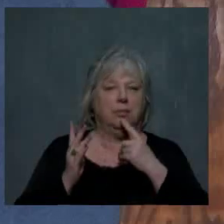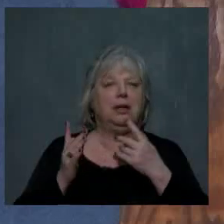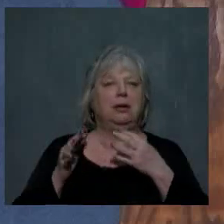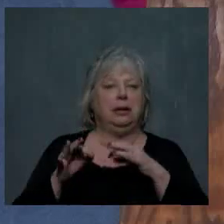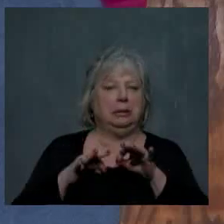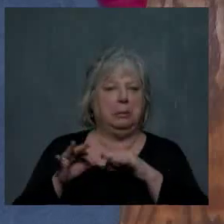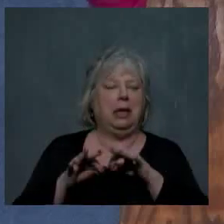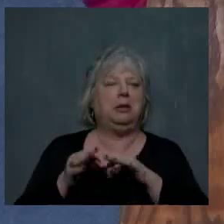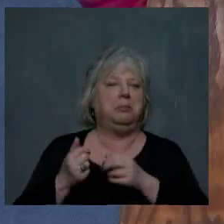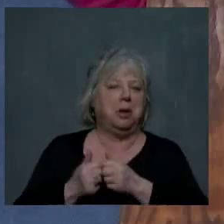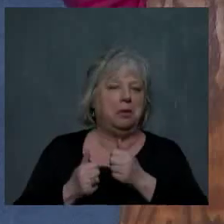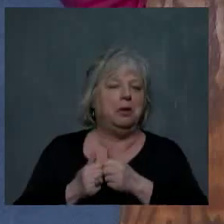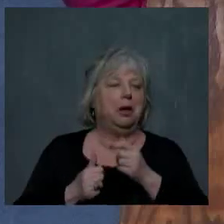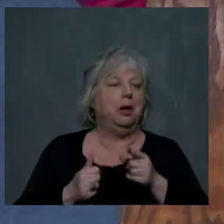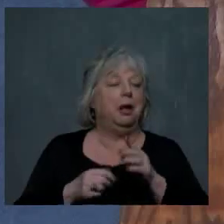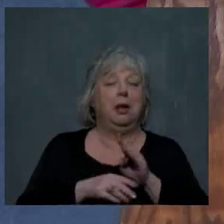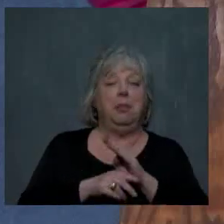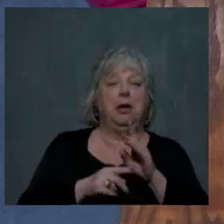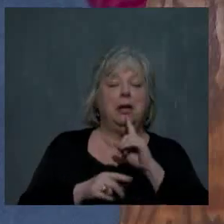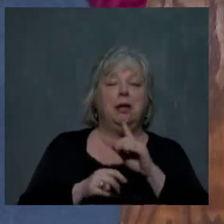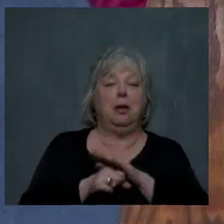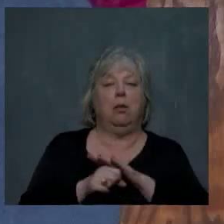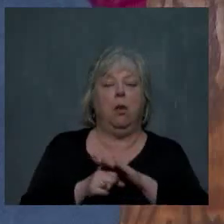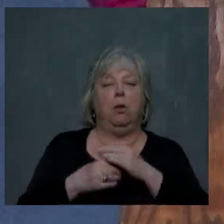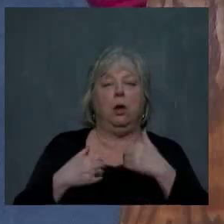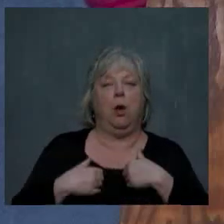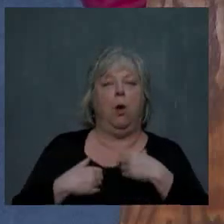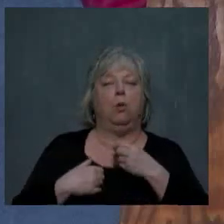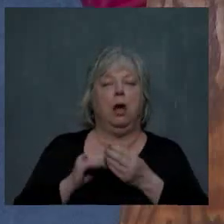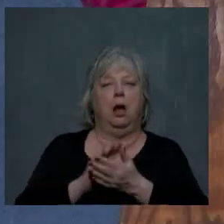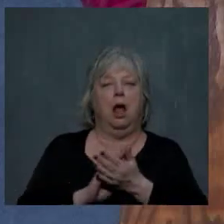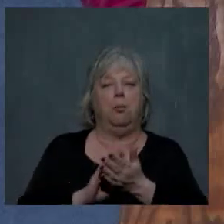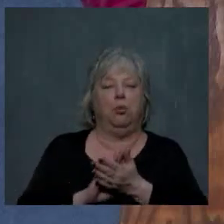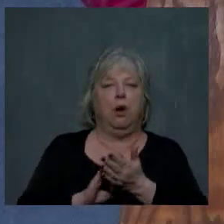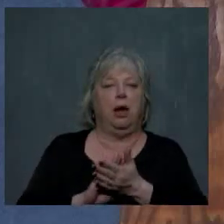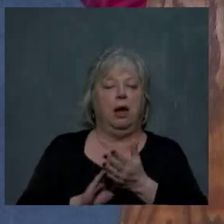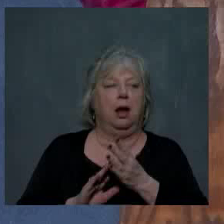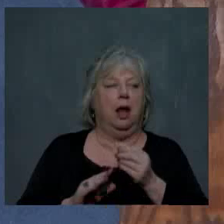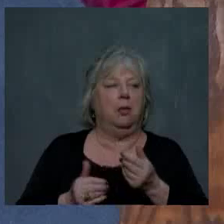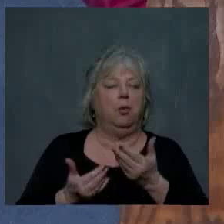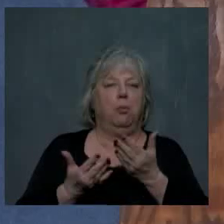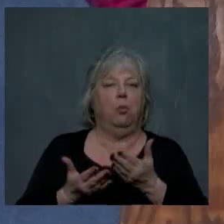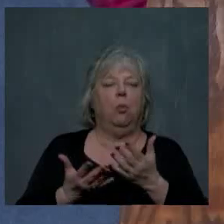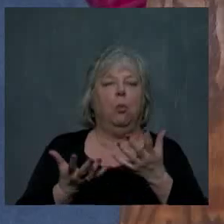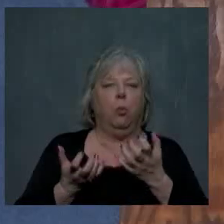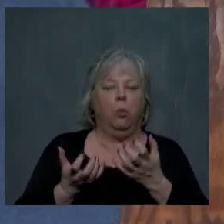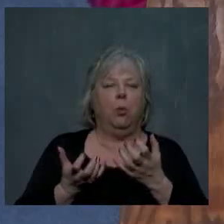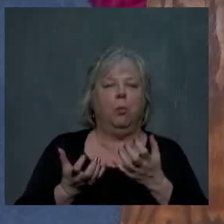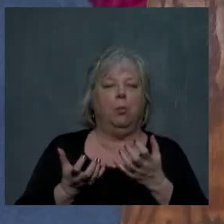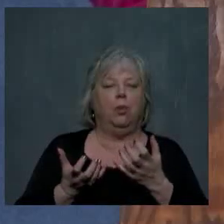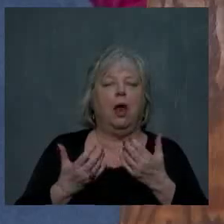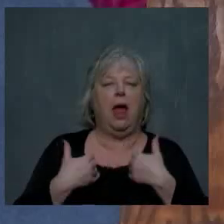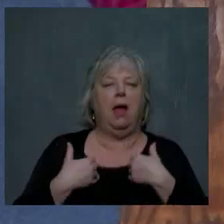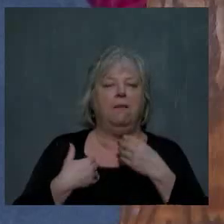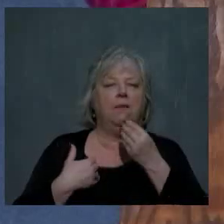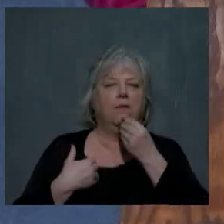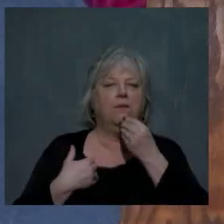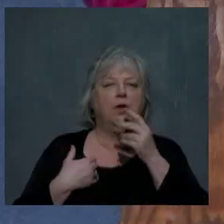a locally owned and operated business. They're proposing to have a food truck parked